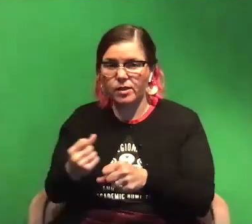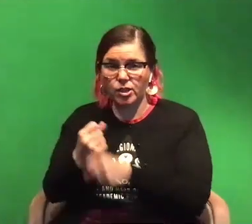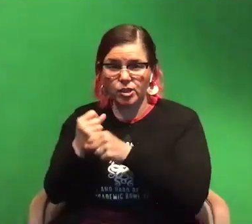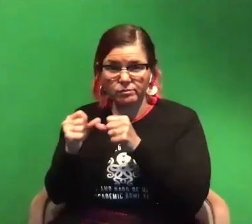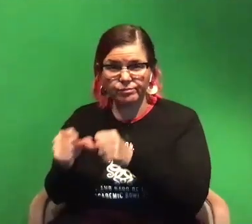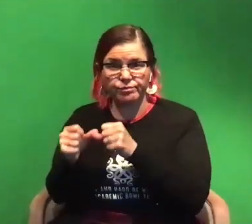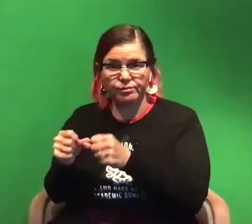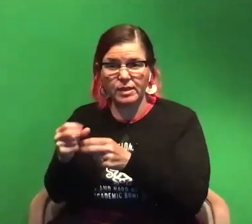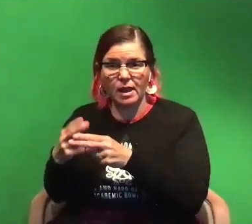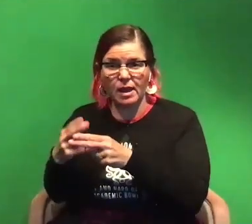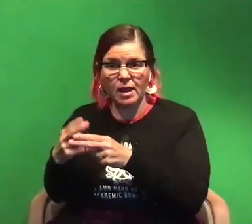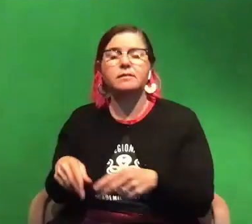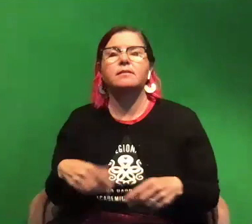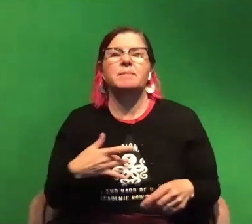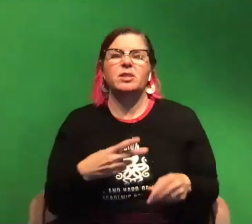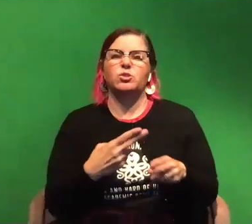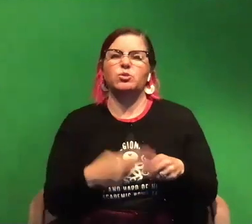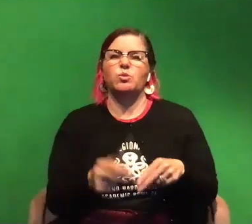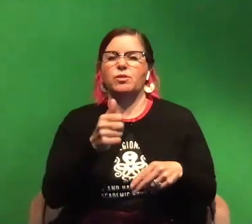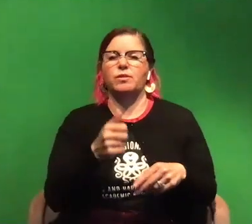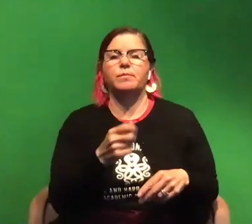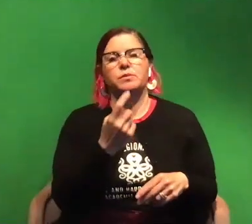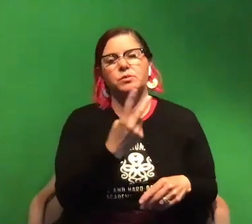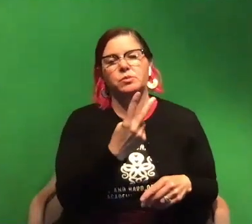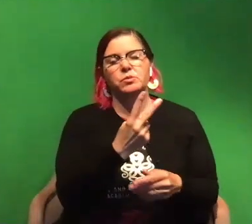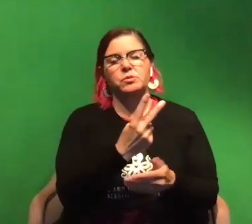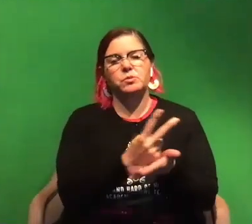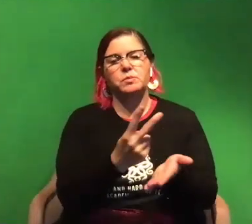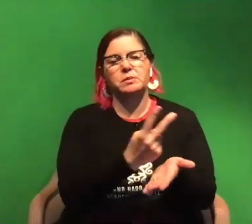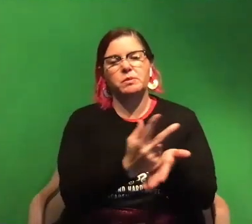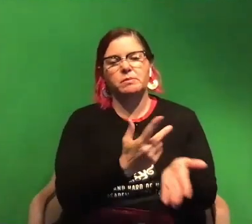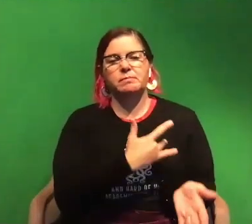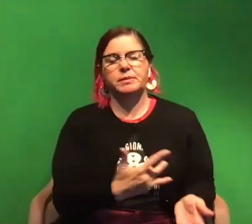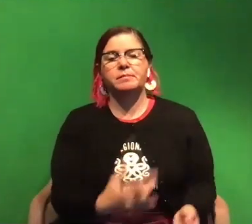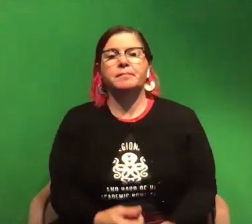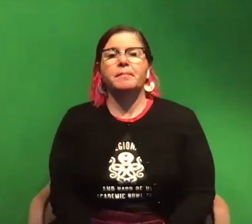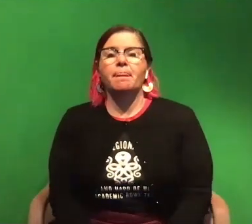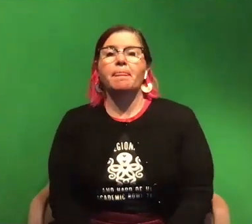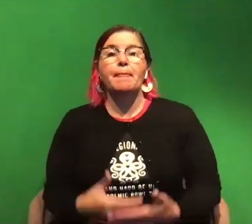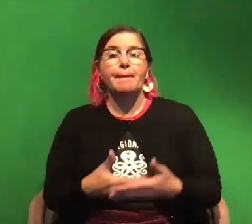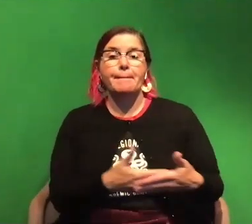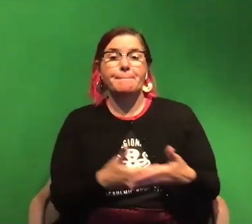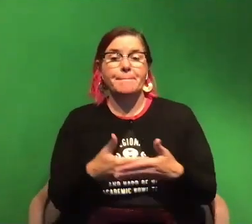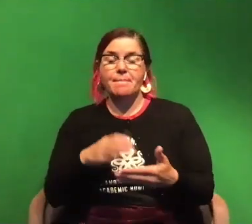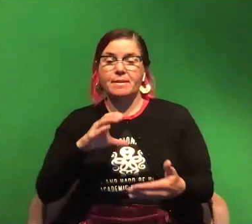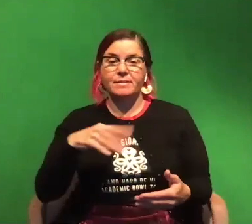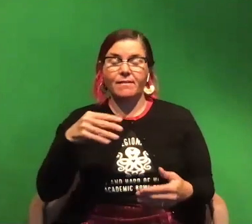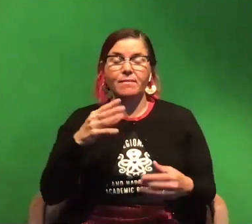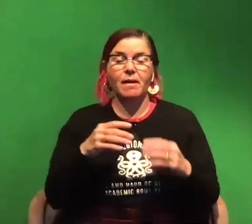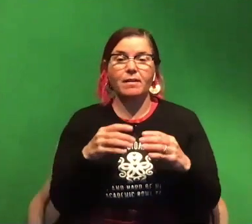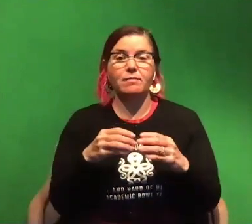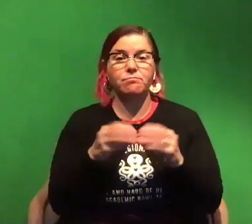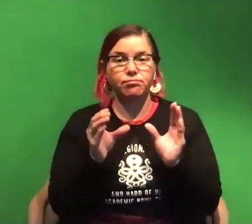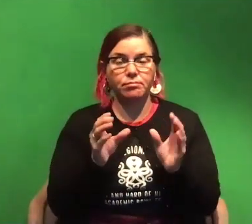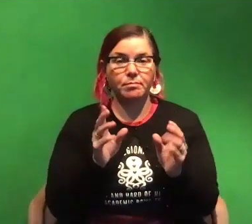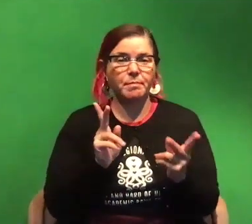speaking, they're much shorter incubation times, about 2 or 3 weeks. And the baby cephalopod either emerges as a